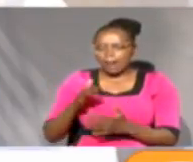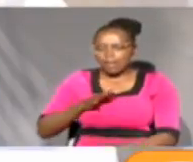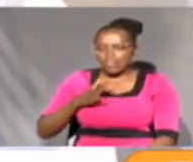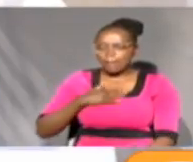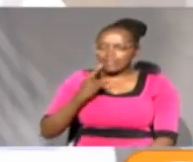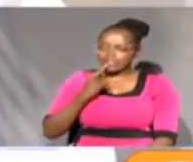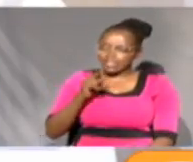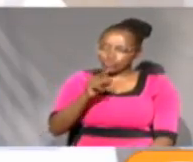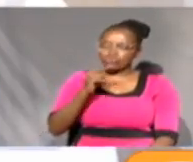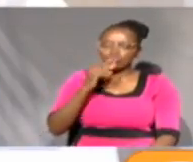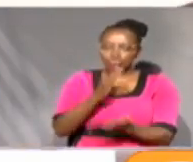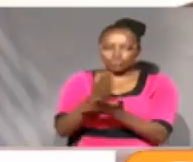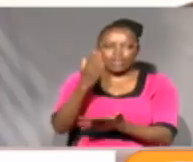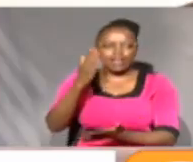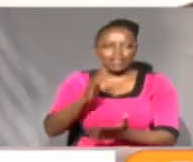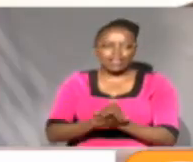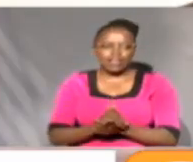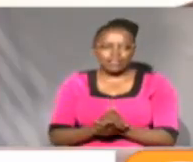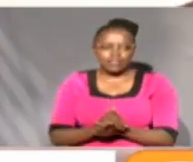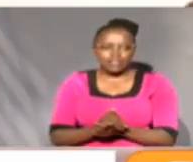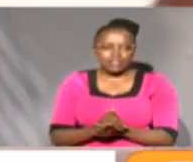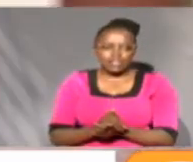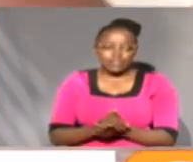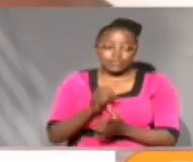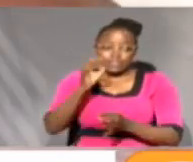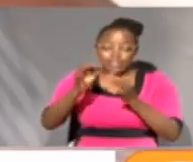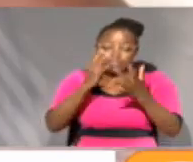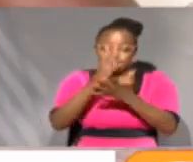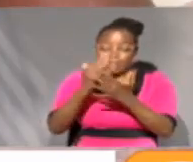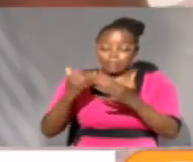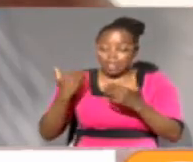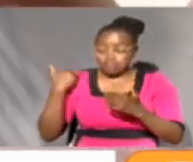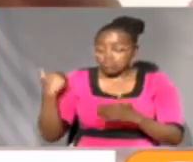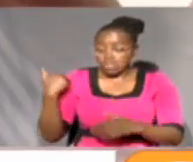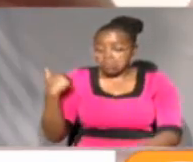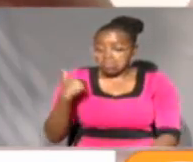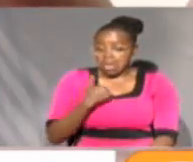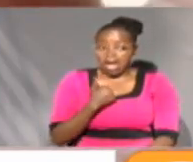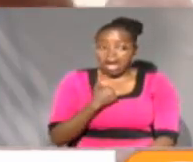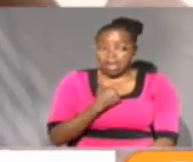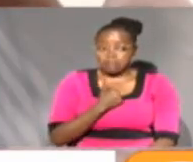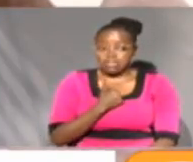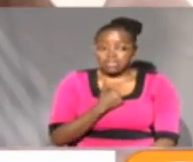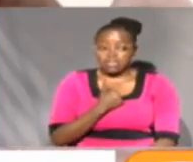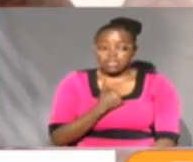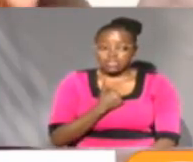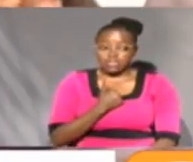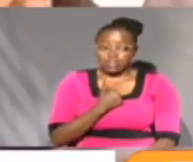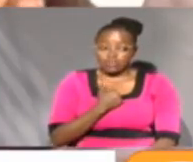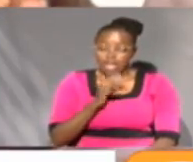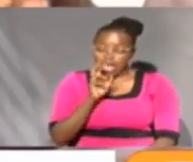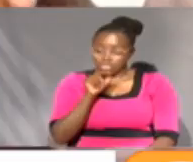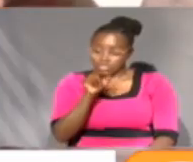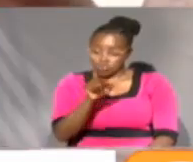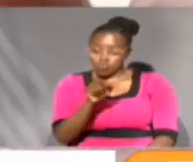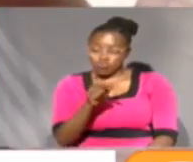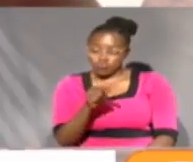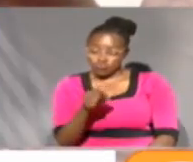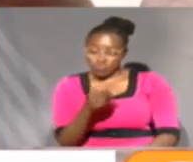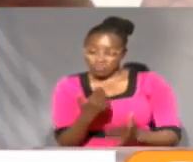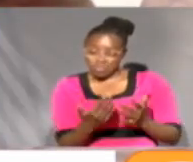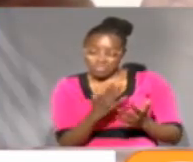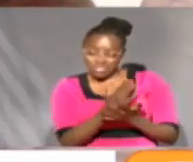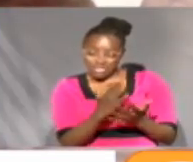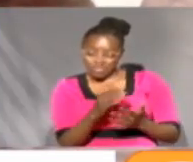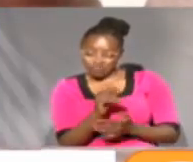you this for sure. I'm not... If something bothers me that I see in you, I'll tell